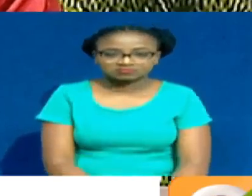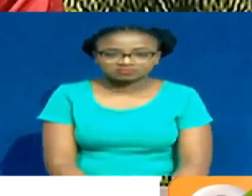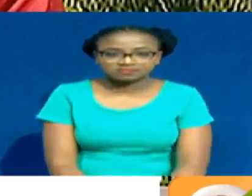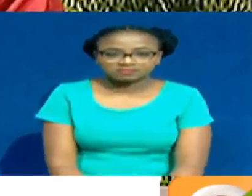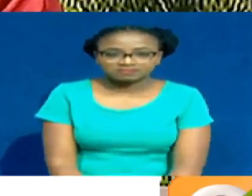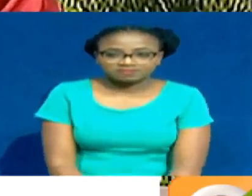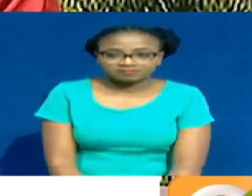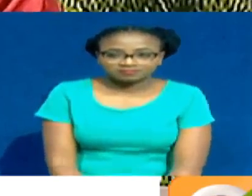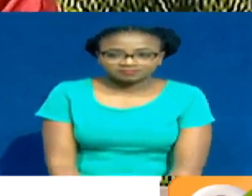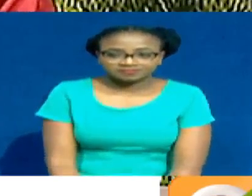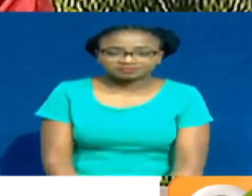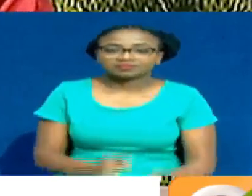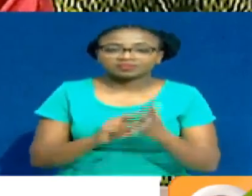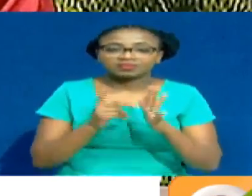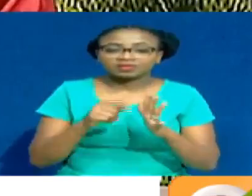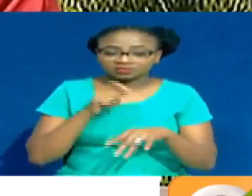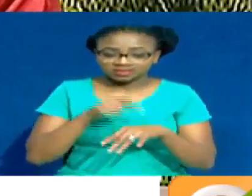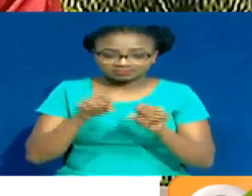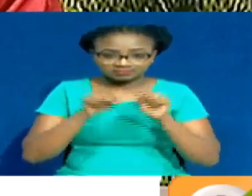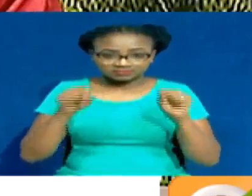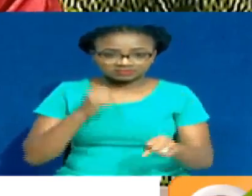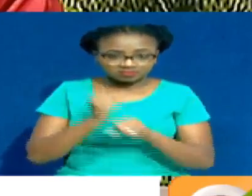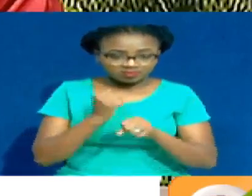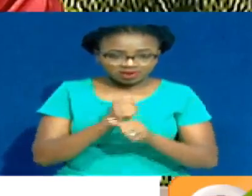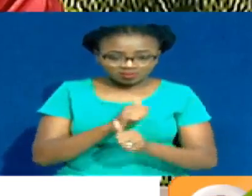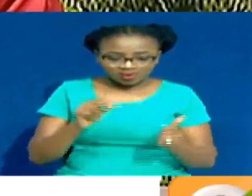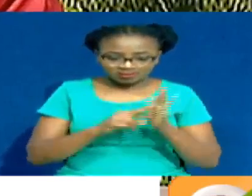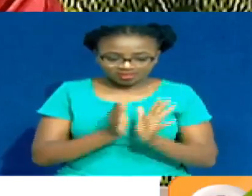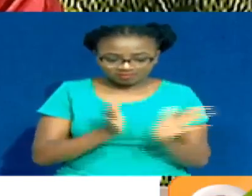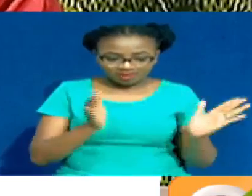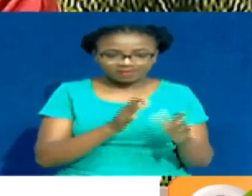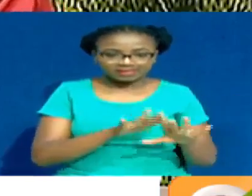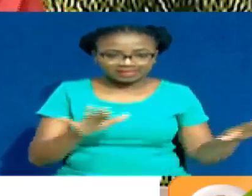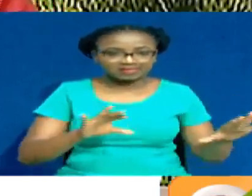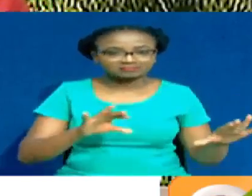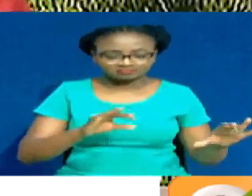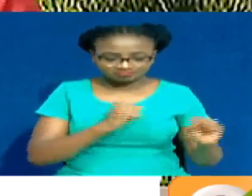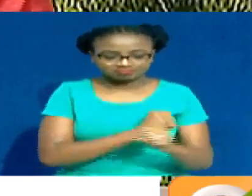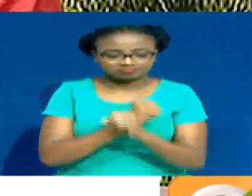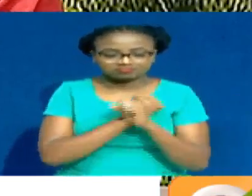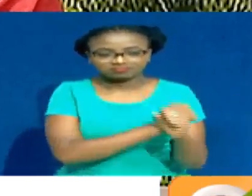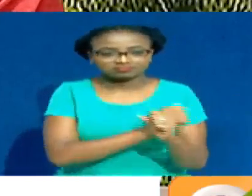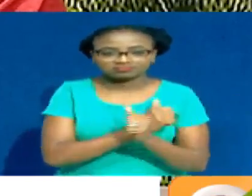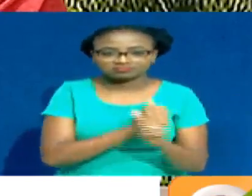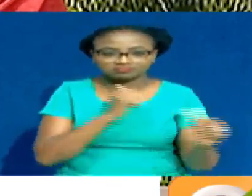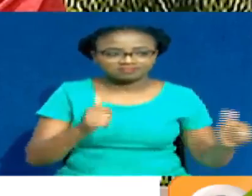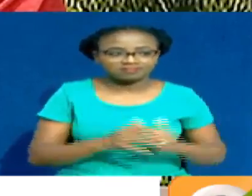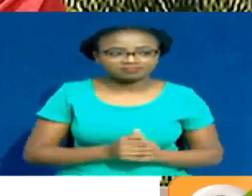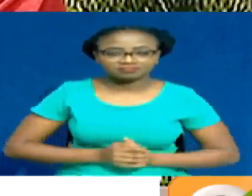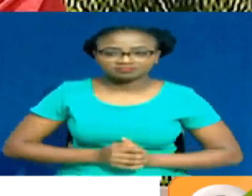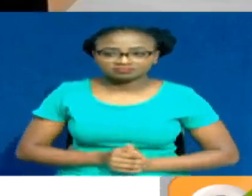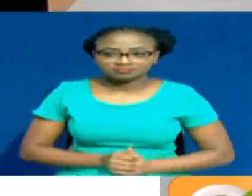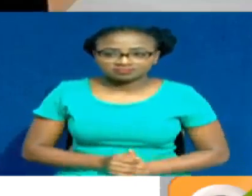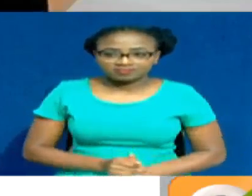assurance that once this system is fully deployed, public land will be safeguarded. Okay, that's a strong assurance to give. We will make sure we remember